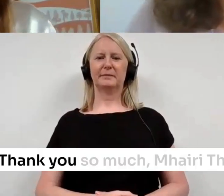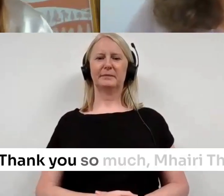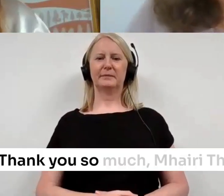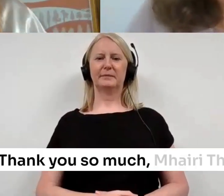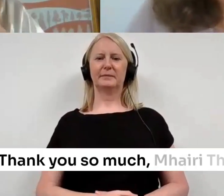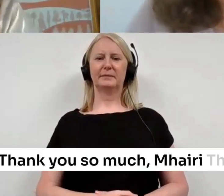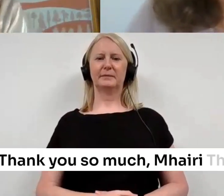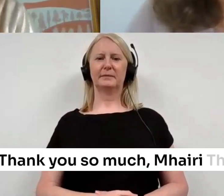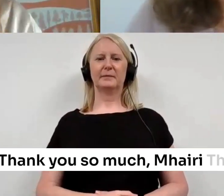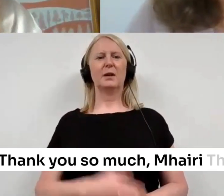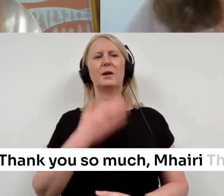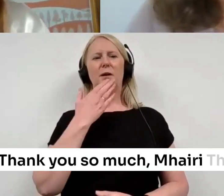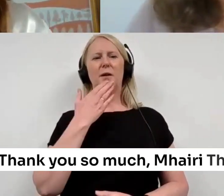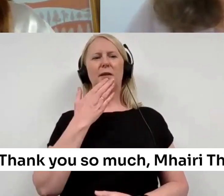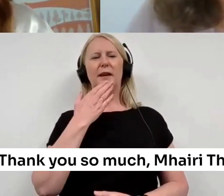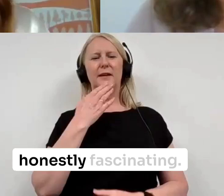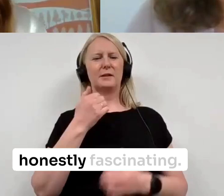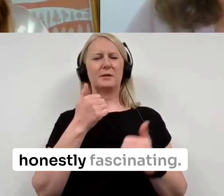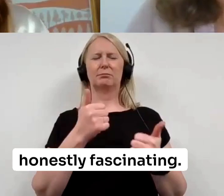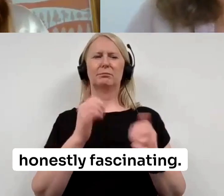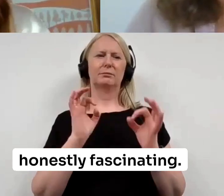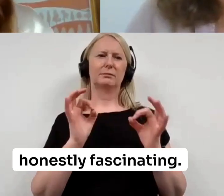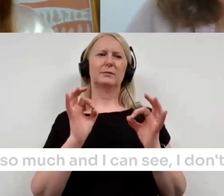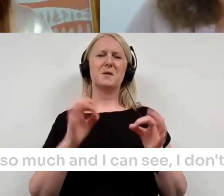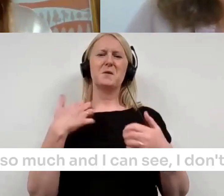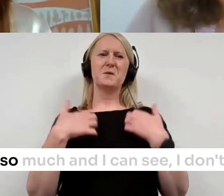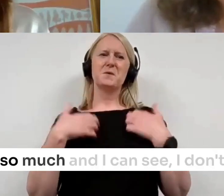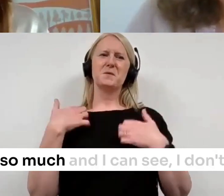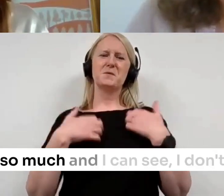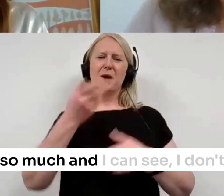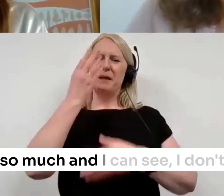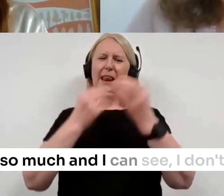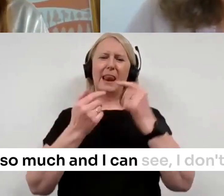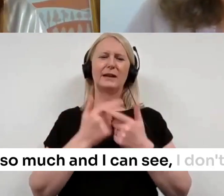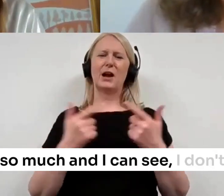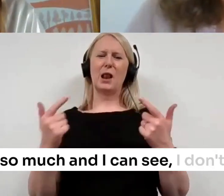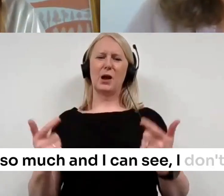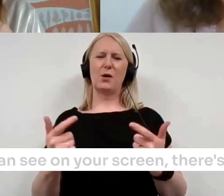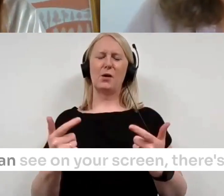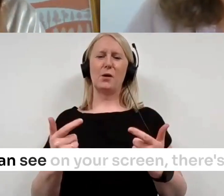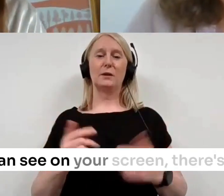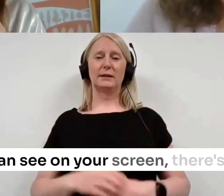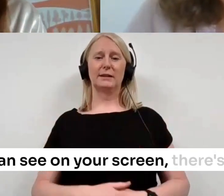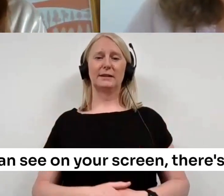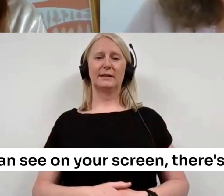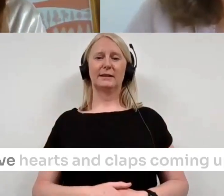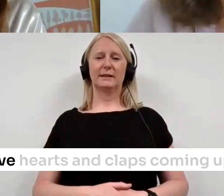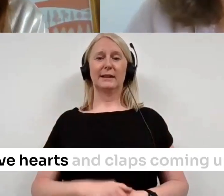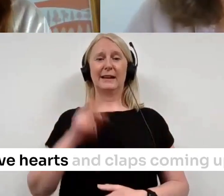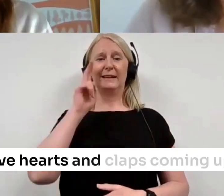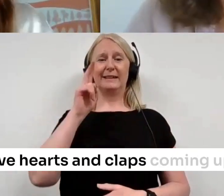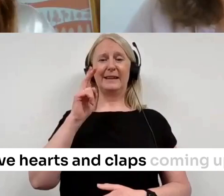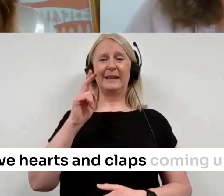Thank you so much, Fari. That was honestly fascinating. I learned so much, and I can see, don't know if you can see on your screen, there's lots of